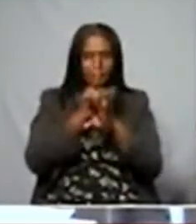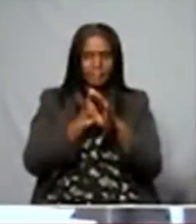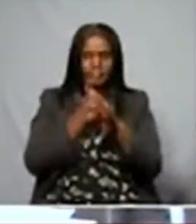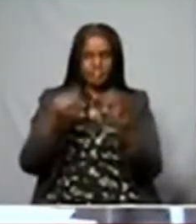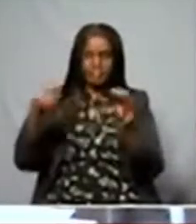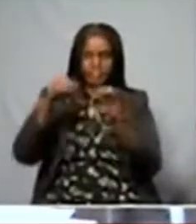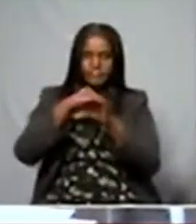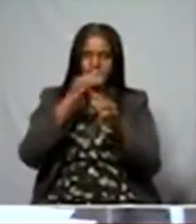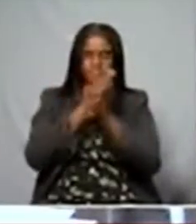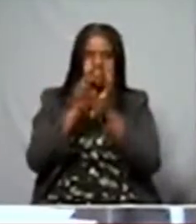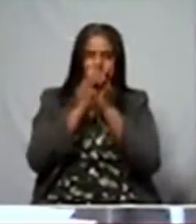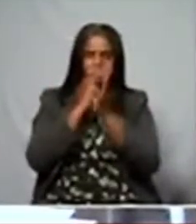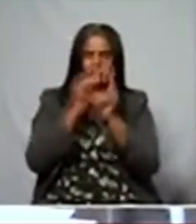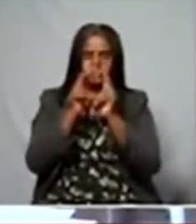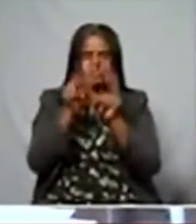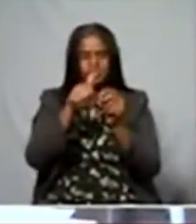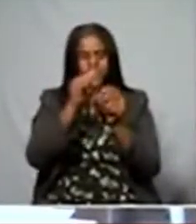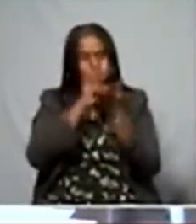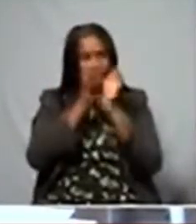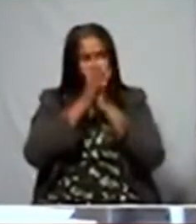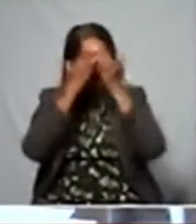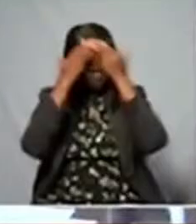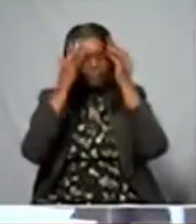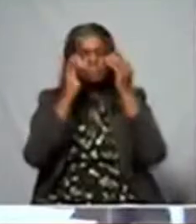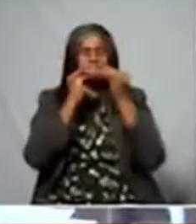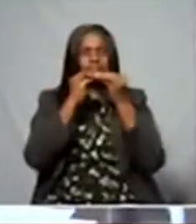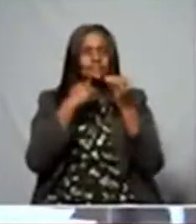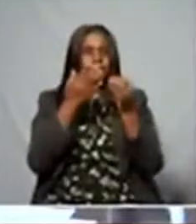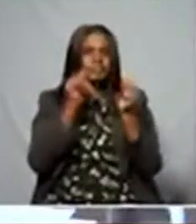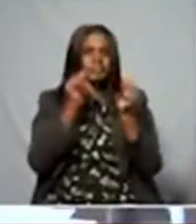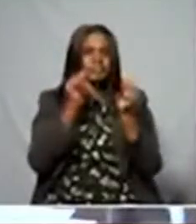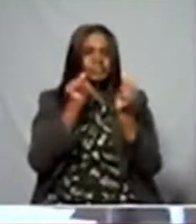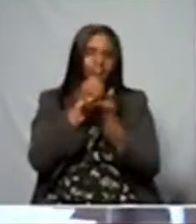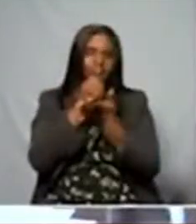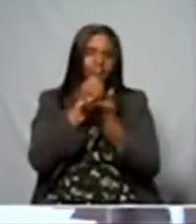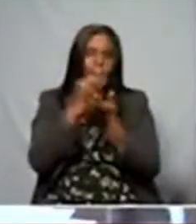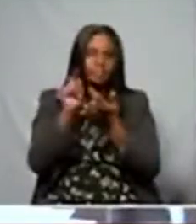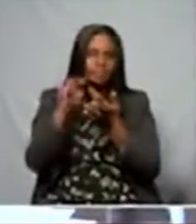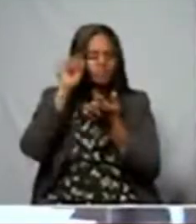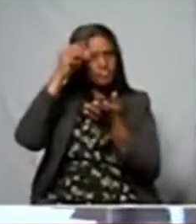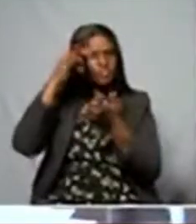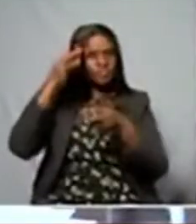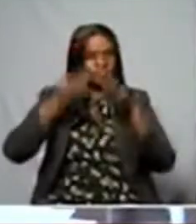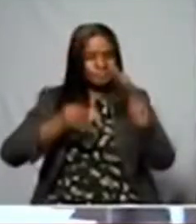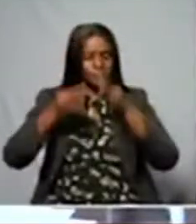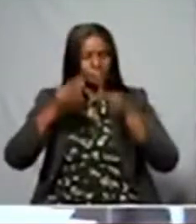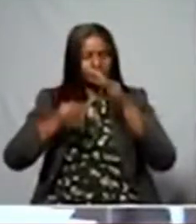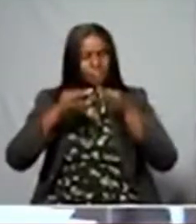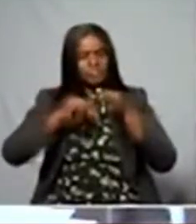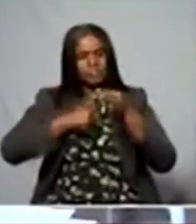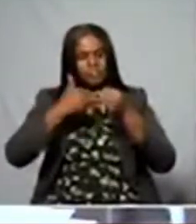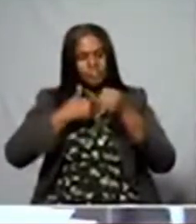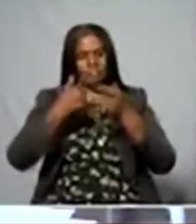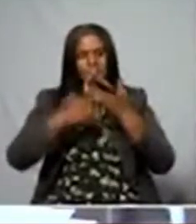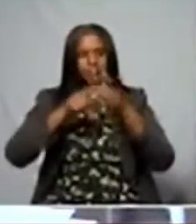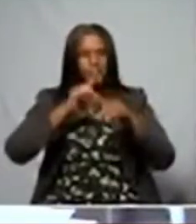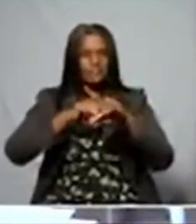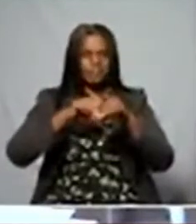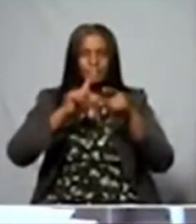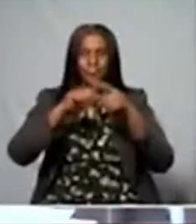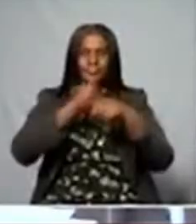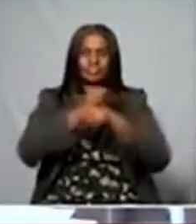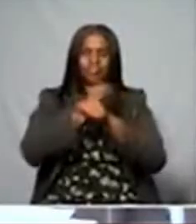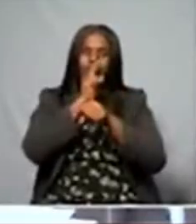contractor. So you realize that with the help of our Ministry of Justice, we've been taking time to ensure that